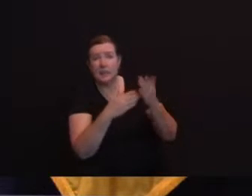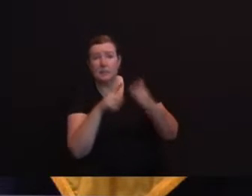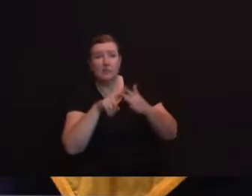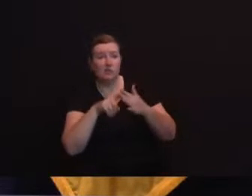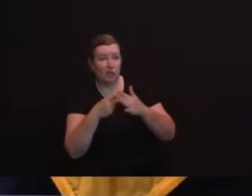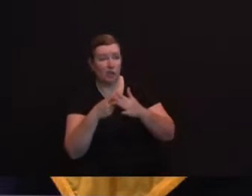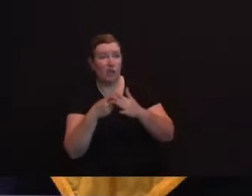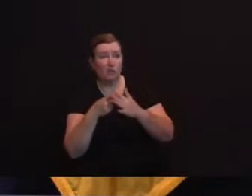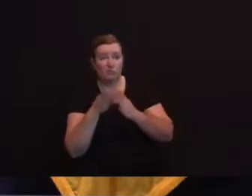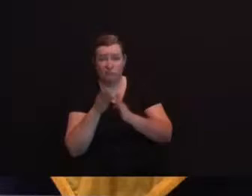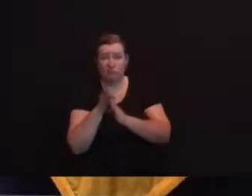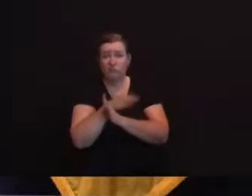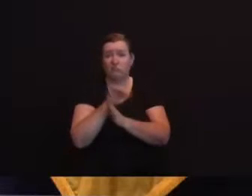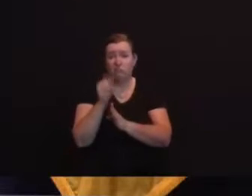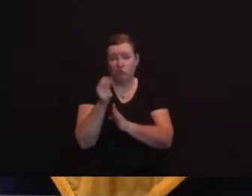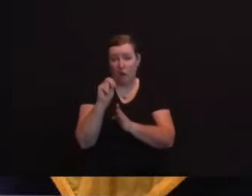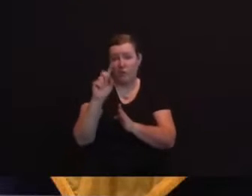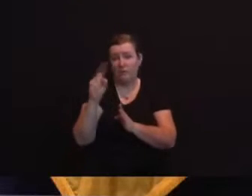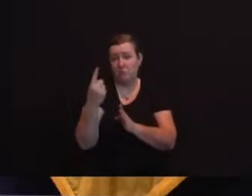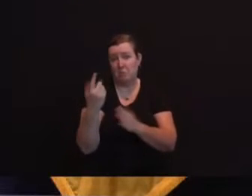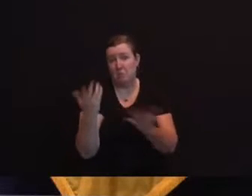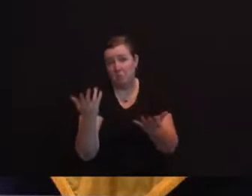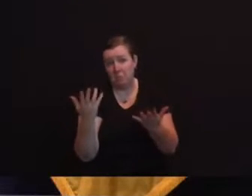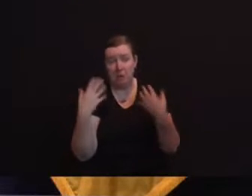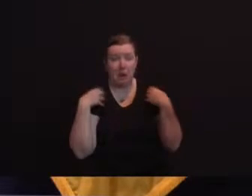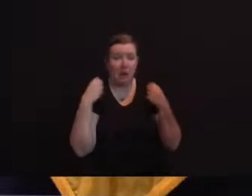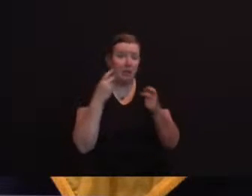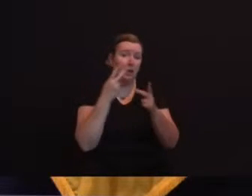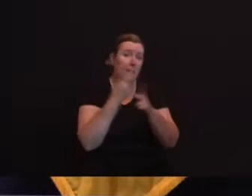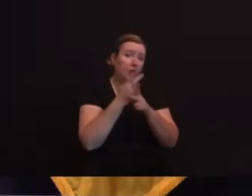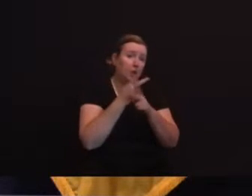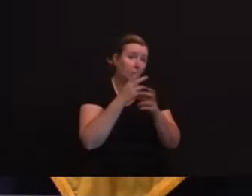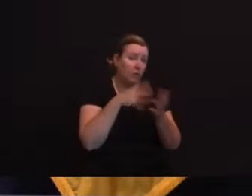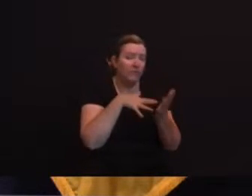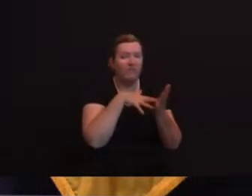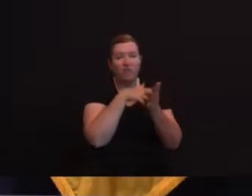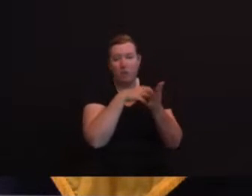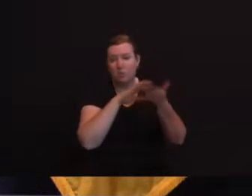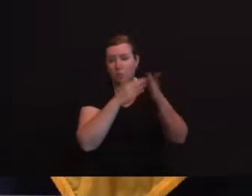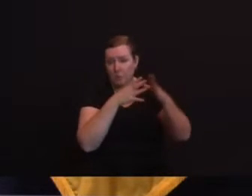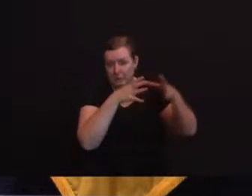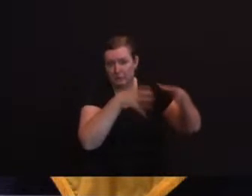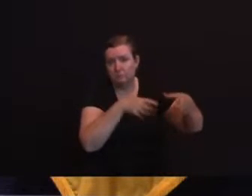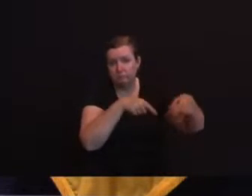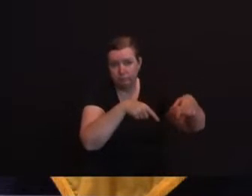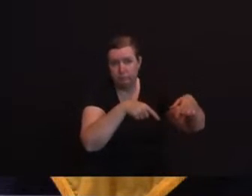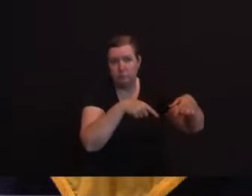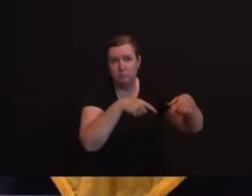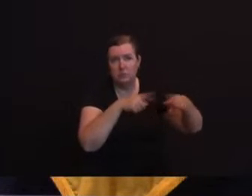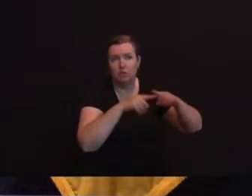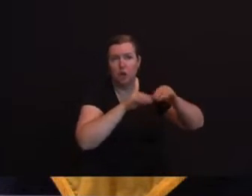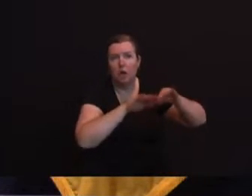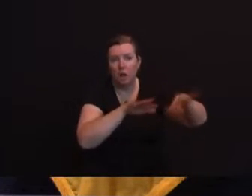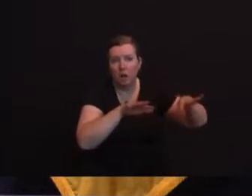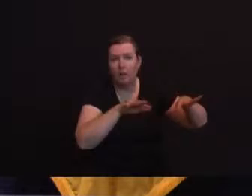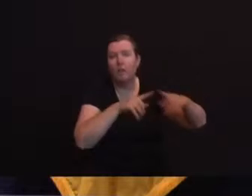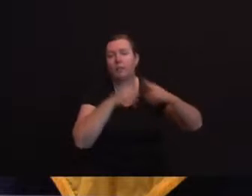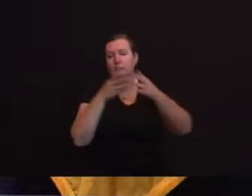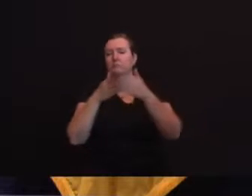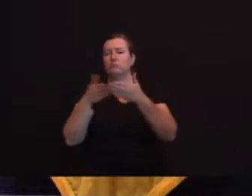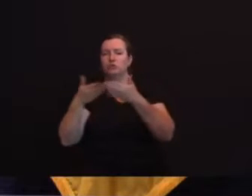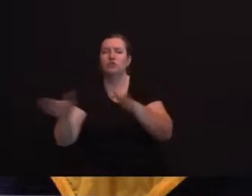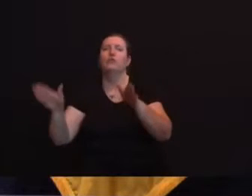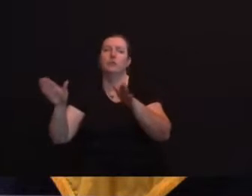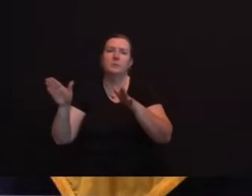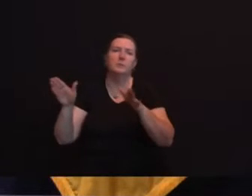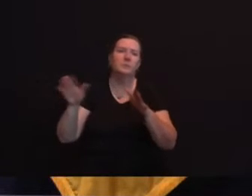vulnerable communities, frontline healthcare workers, essential workers, and then moving into the general population by April or May. I don't want to put words in Vivek's